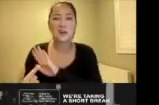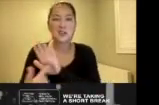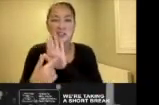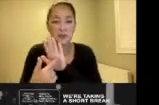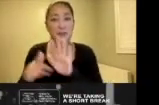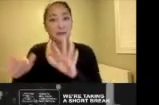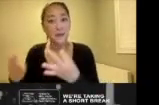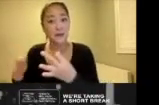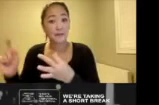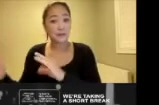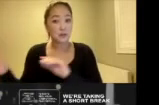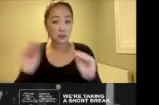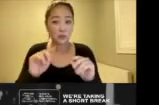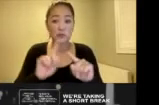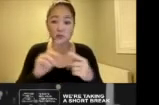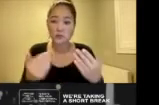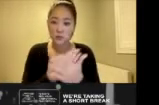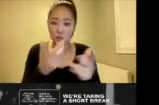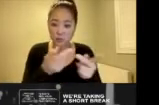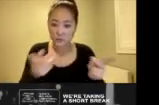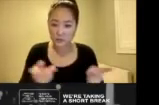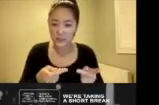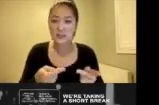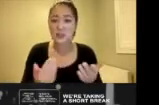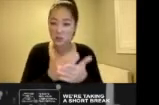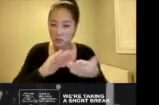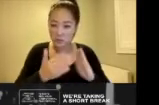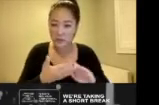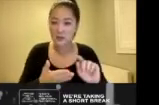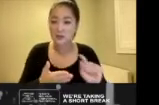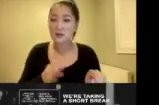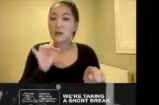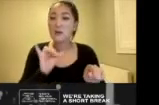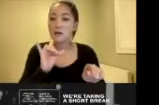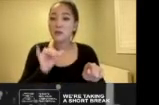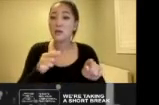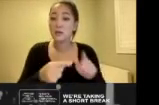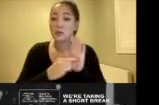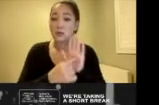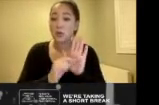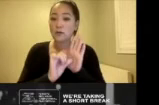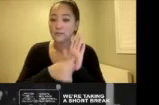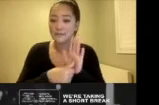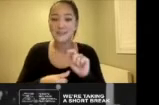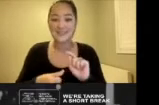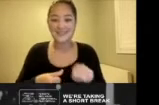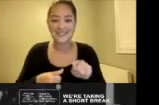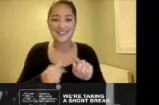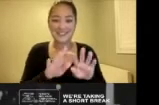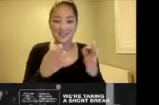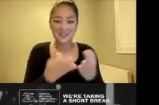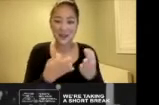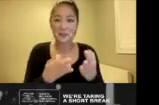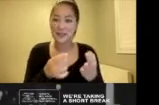country, but then also we have episodes where we show the strength of this family and what our existing 16 Hudson characters